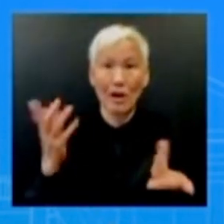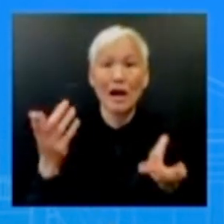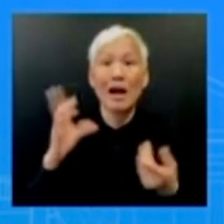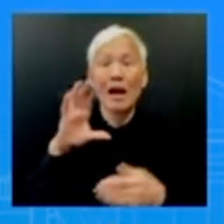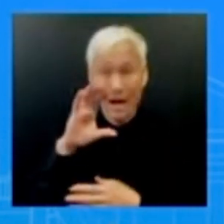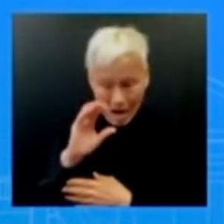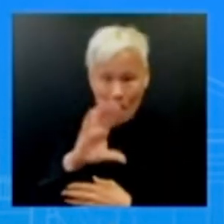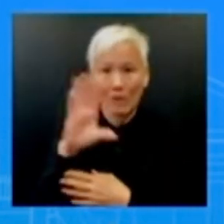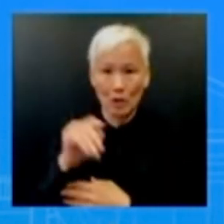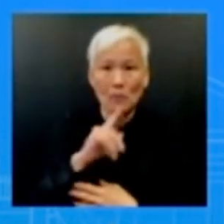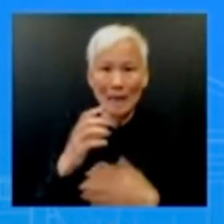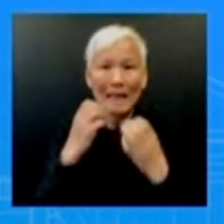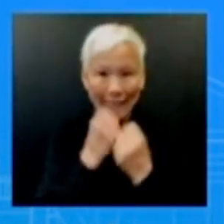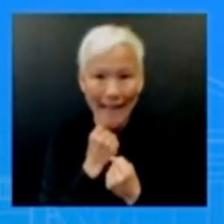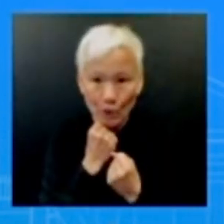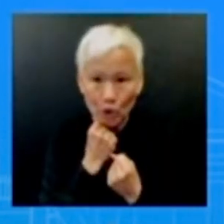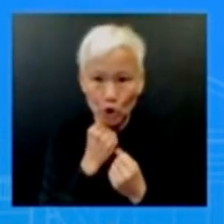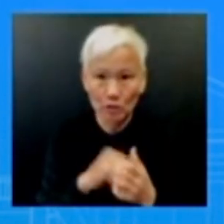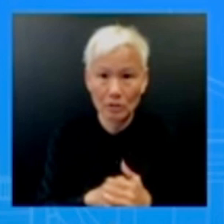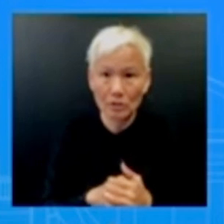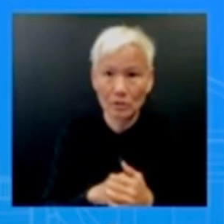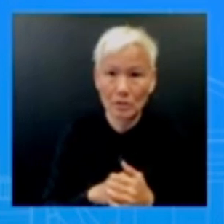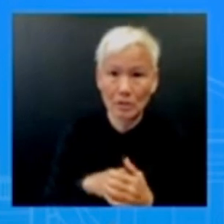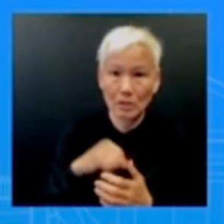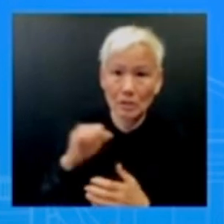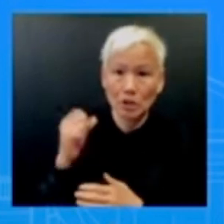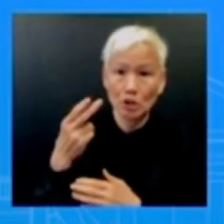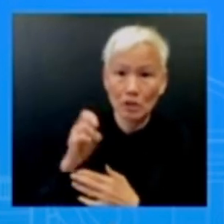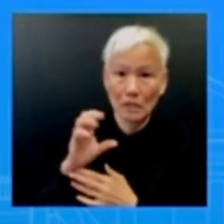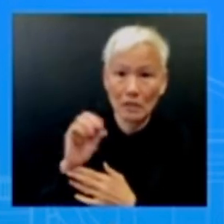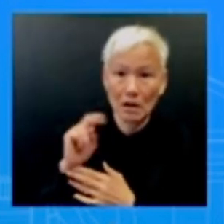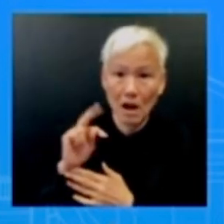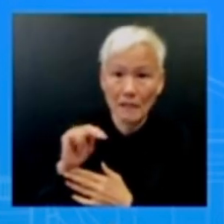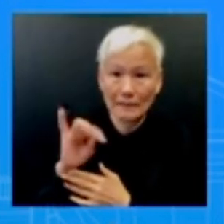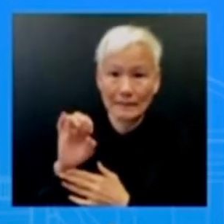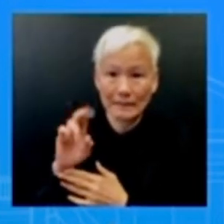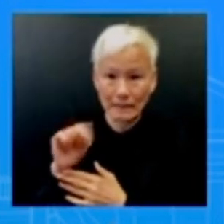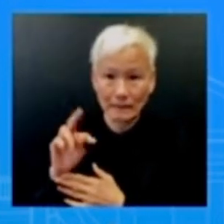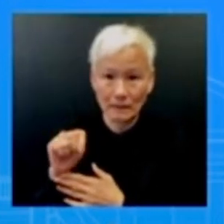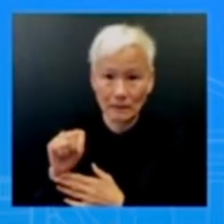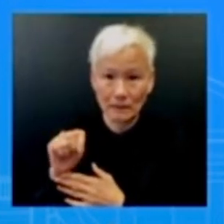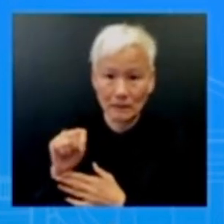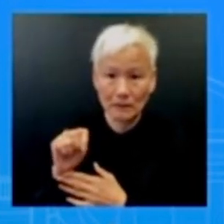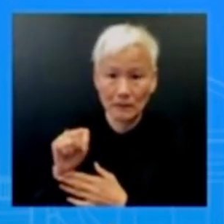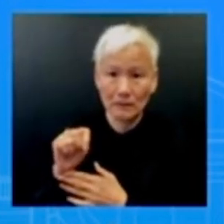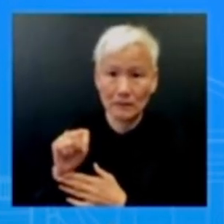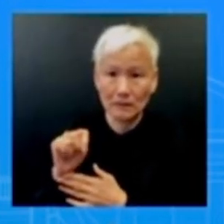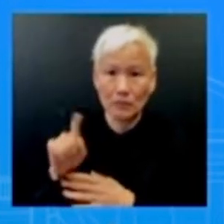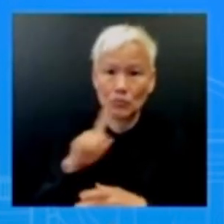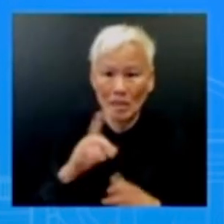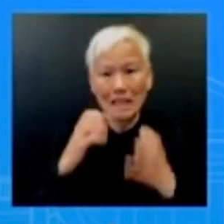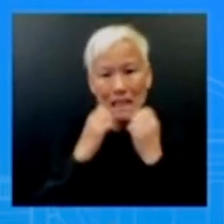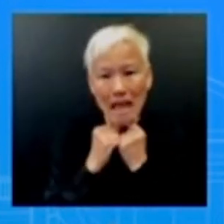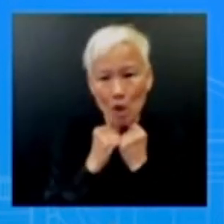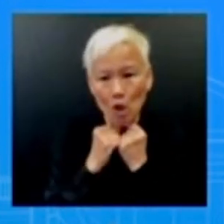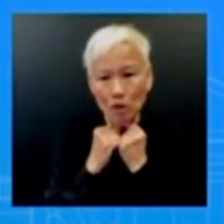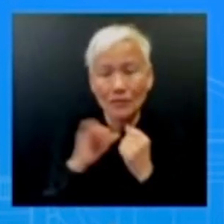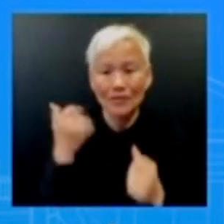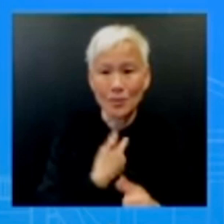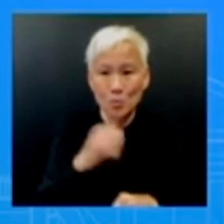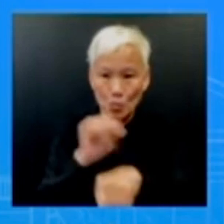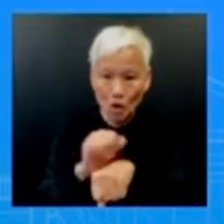matters, and our relationships across the continent all matter, and we work on those relationships one at a